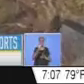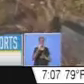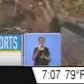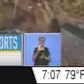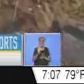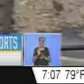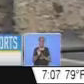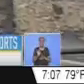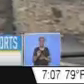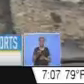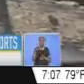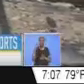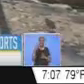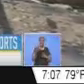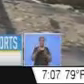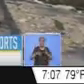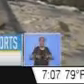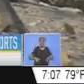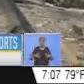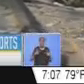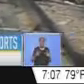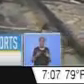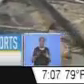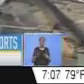3,348 were residential,